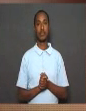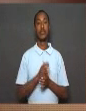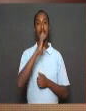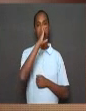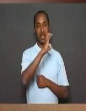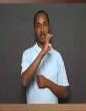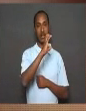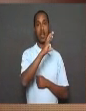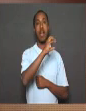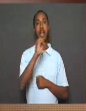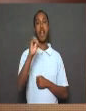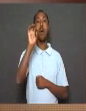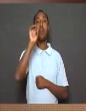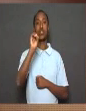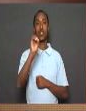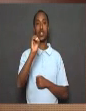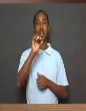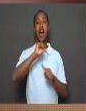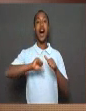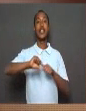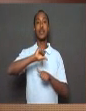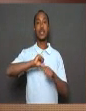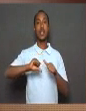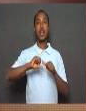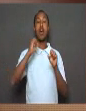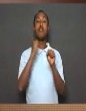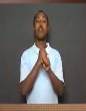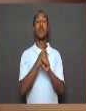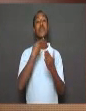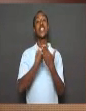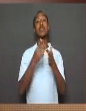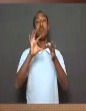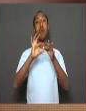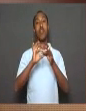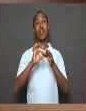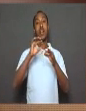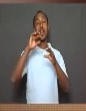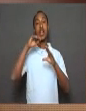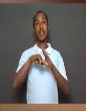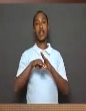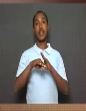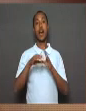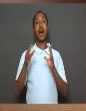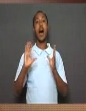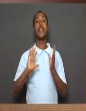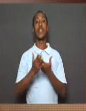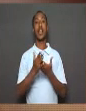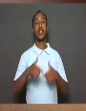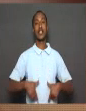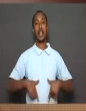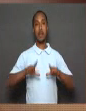Carbon and oxygen atoms form this bond in order to attain